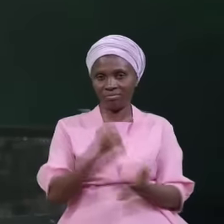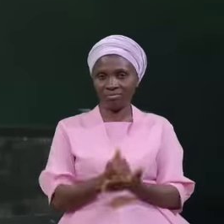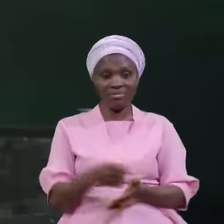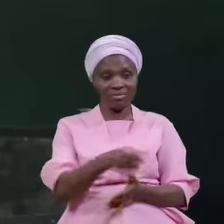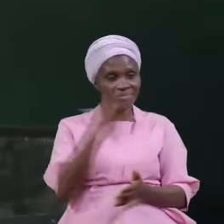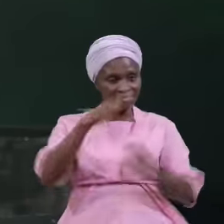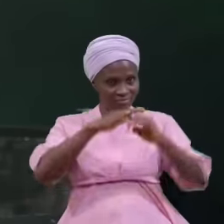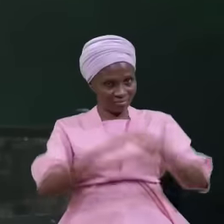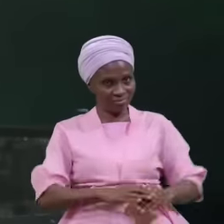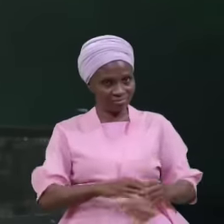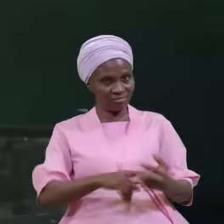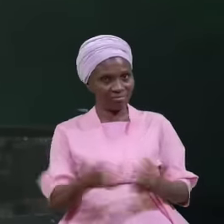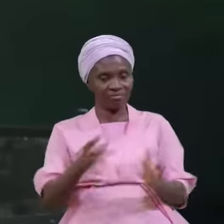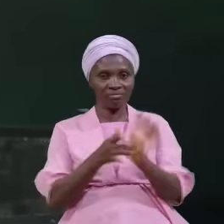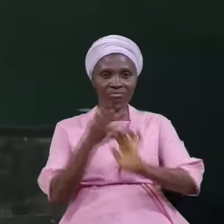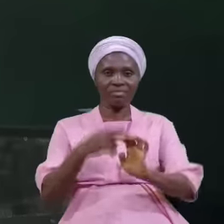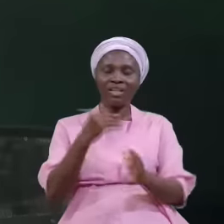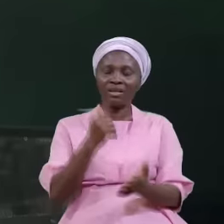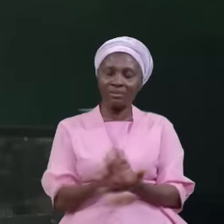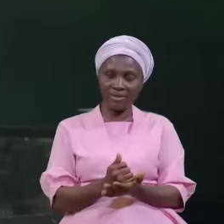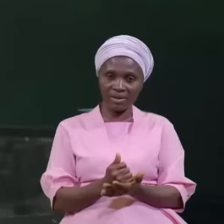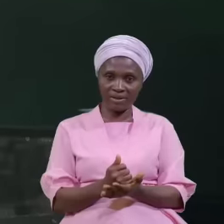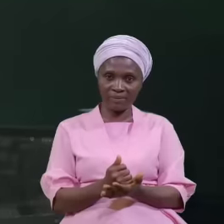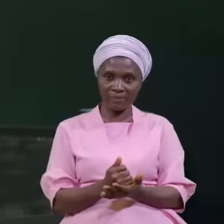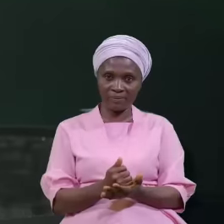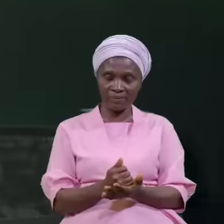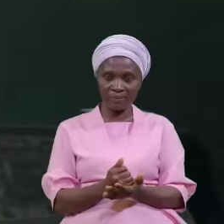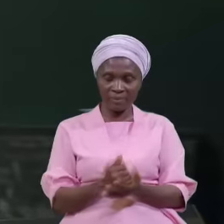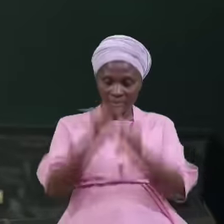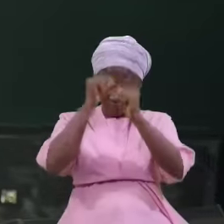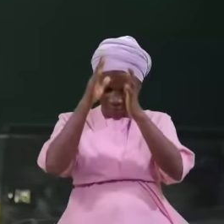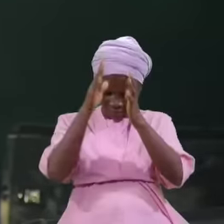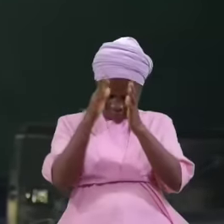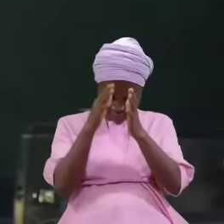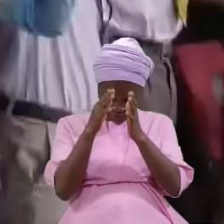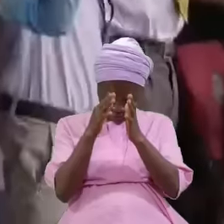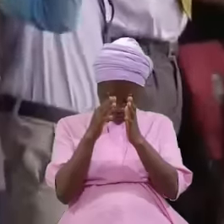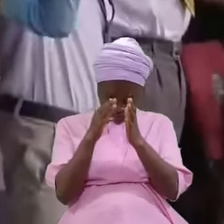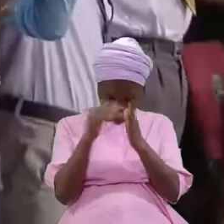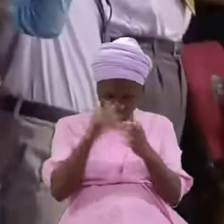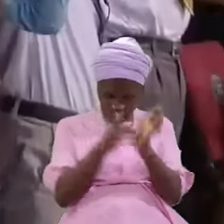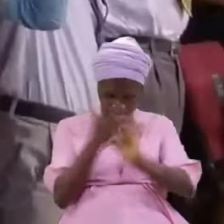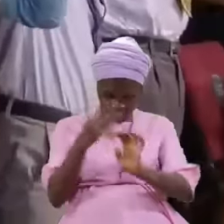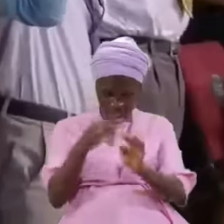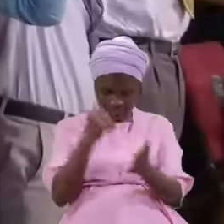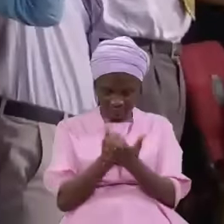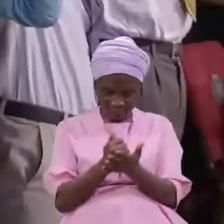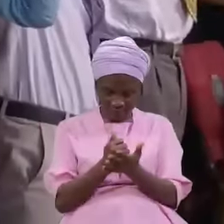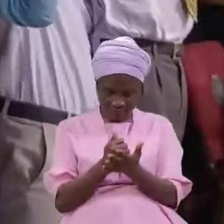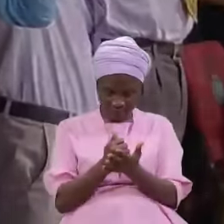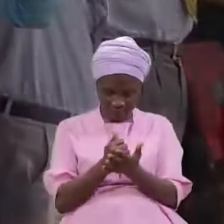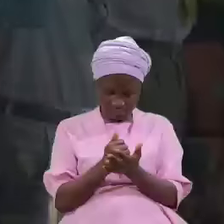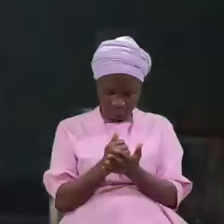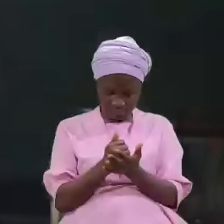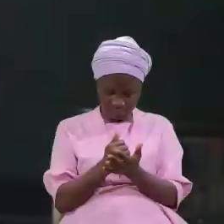in Jesus' name. Amen. Father, in Jesus' name. Amen. Lord